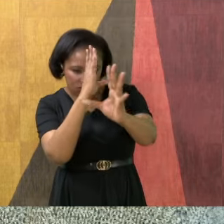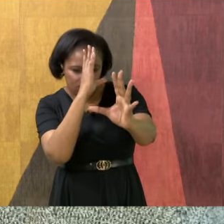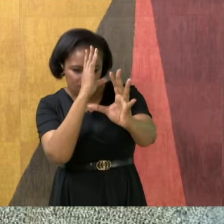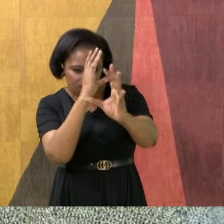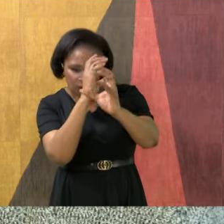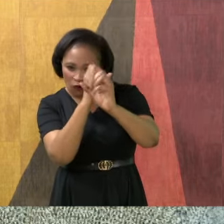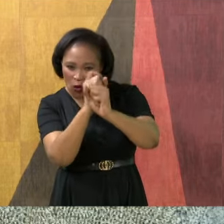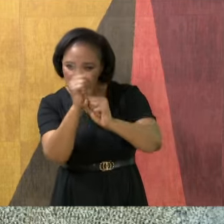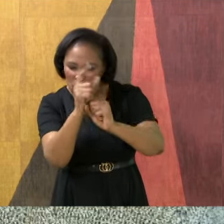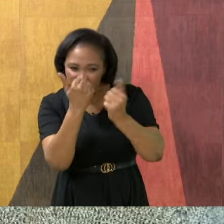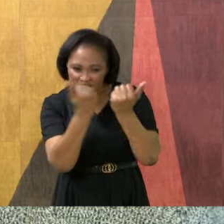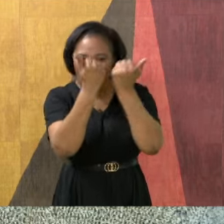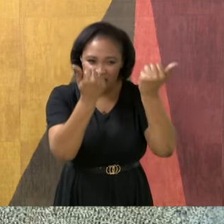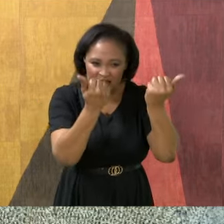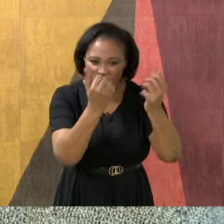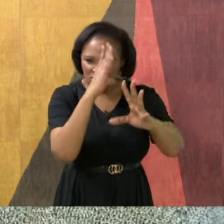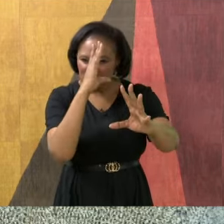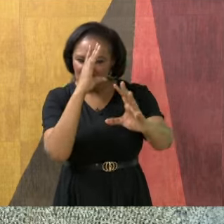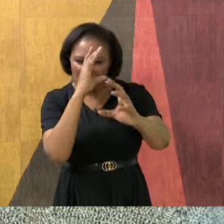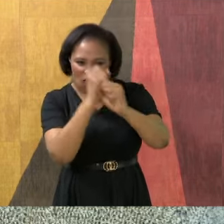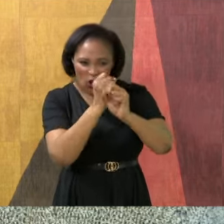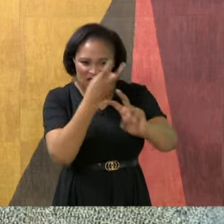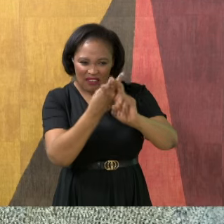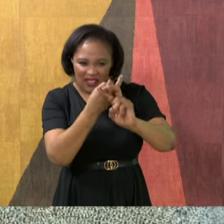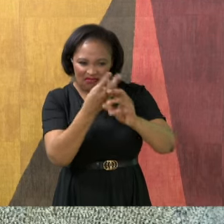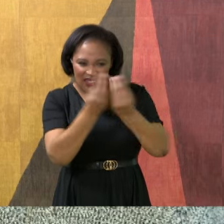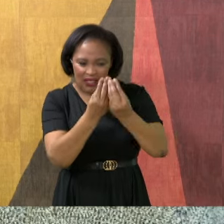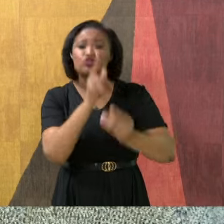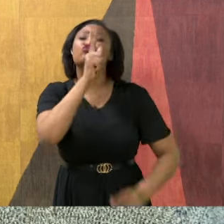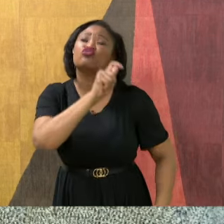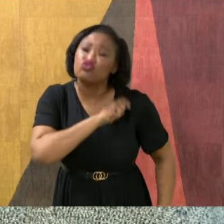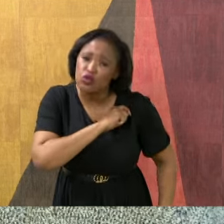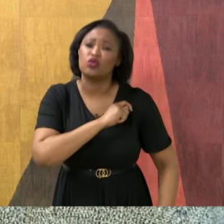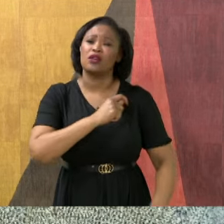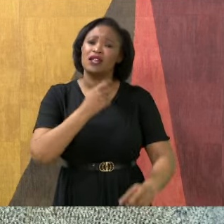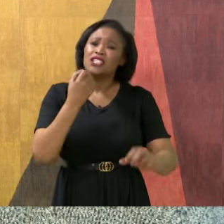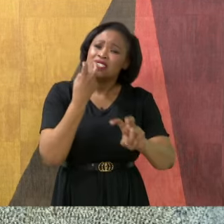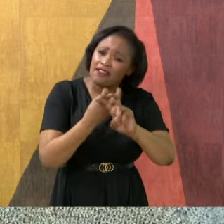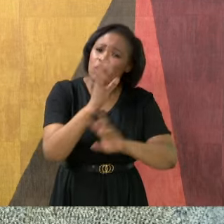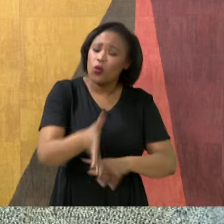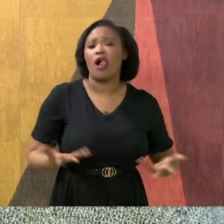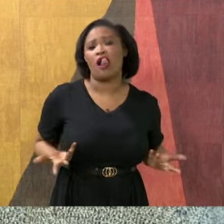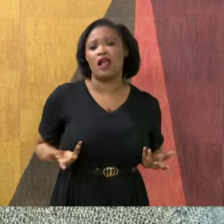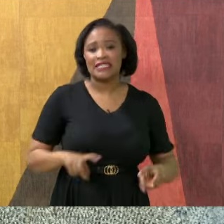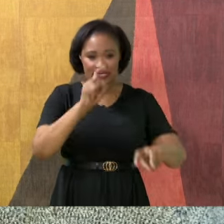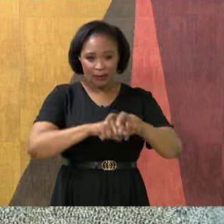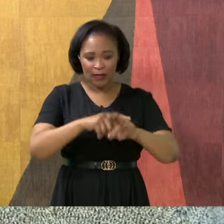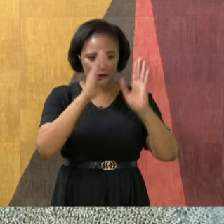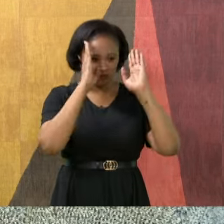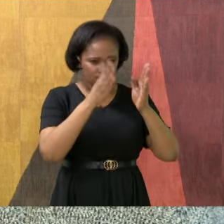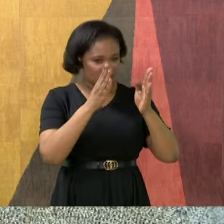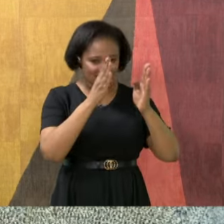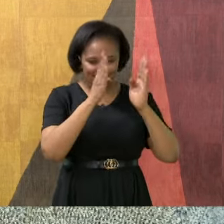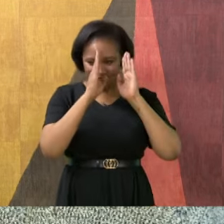focusing on the things that make it hard, you actually make it harder for yourself. Sure. And sometimes you have to just focus on the